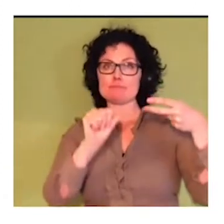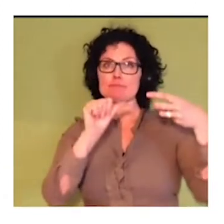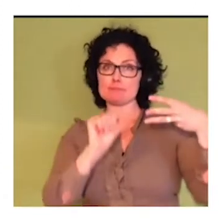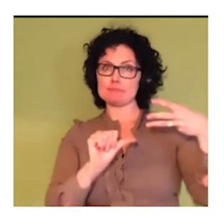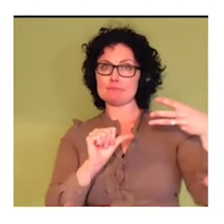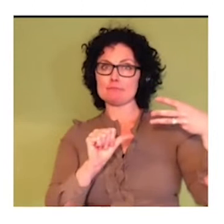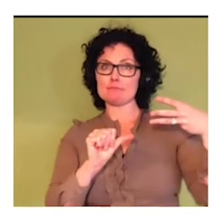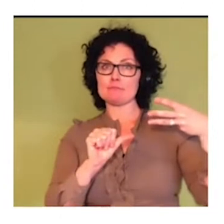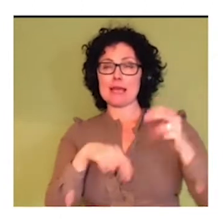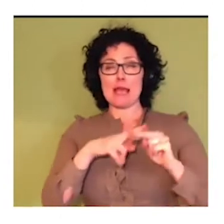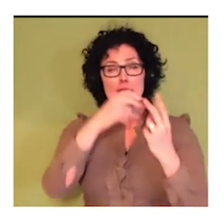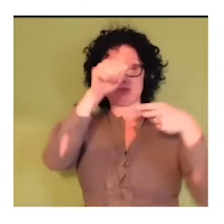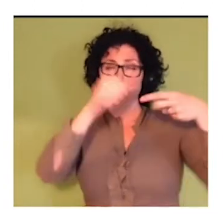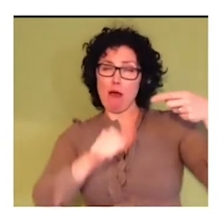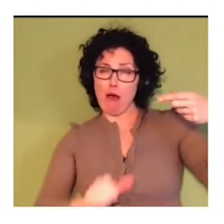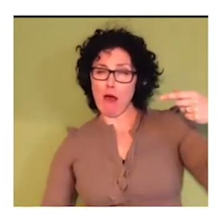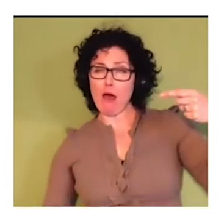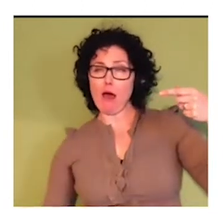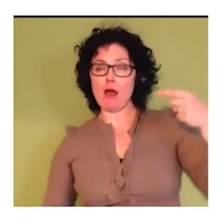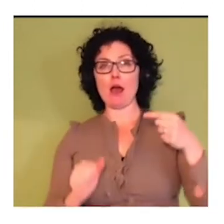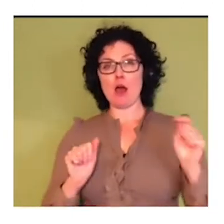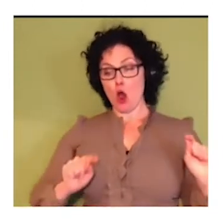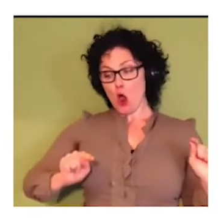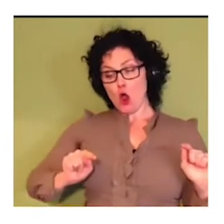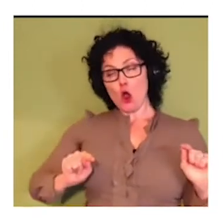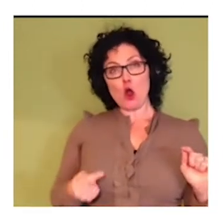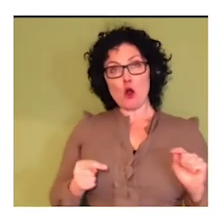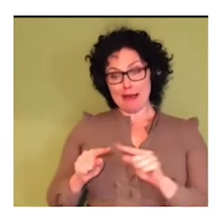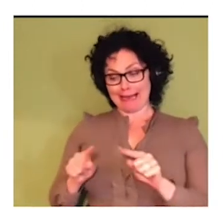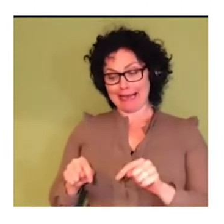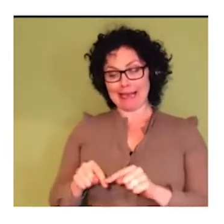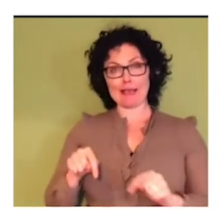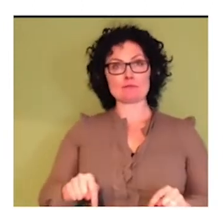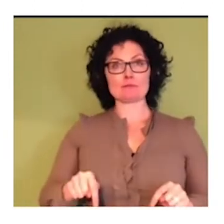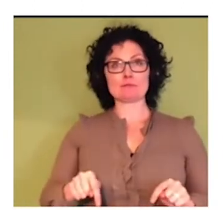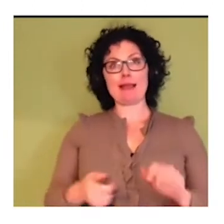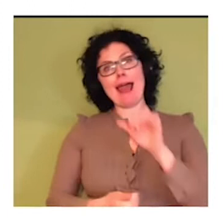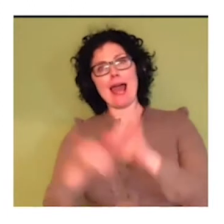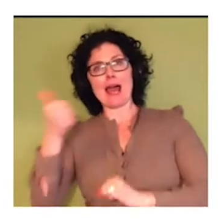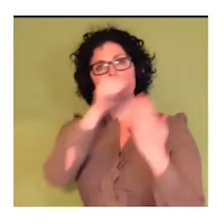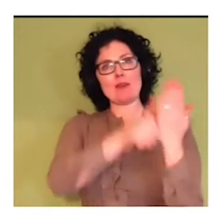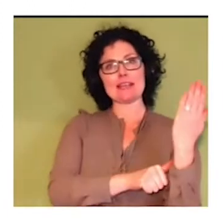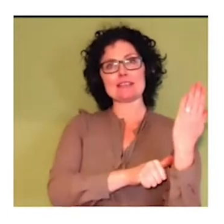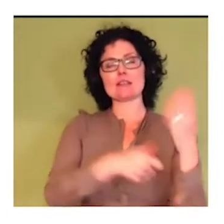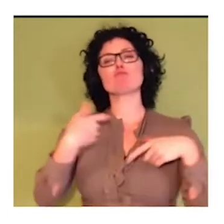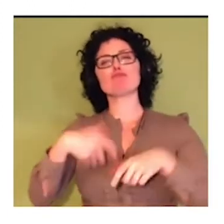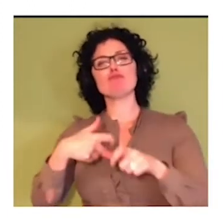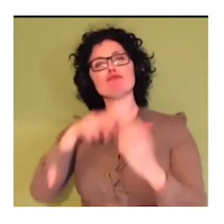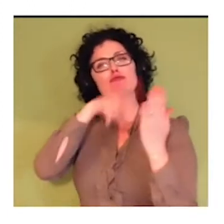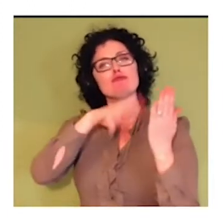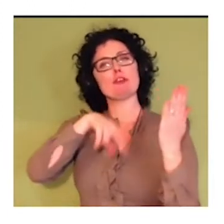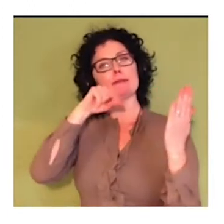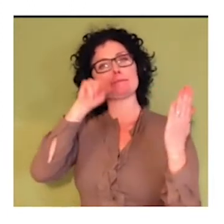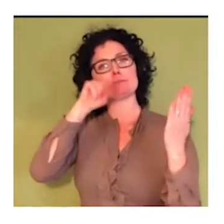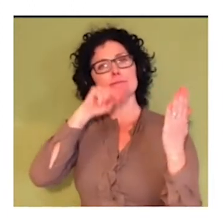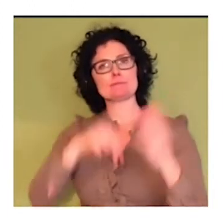in a really long list, the comma key will jump me out of a list and carry on reading. Of the groups shown in the table,